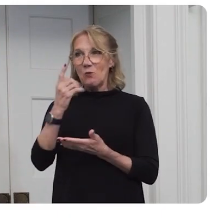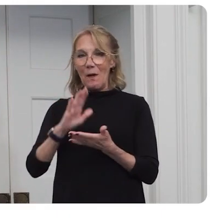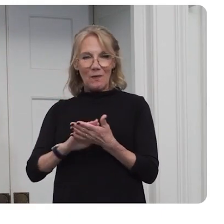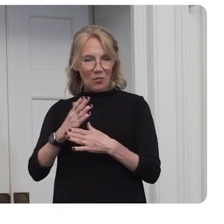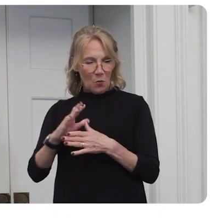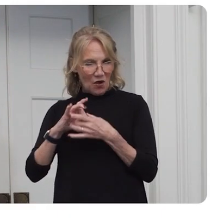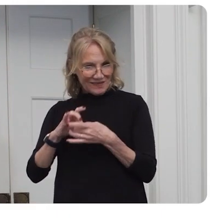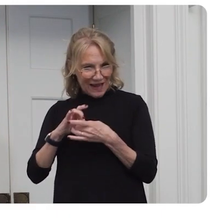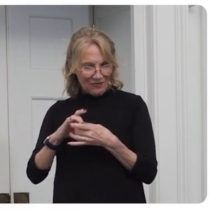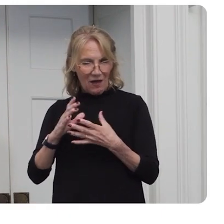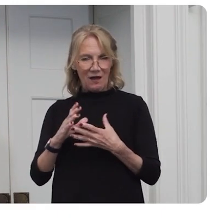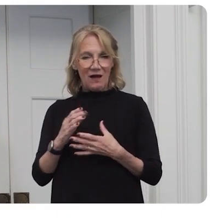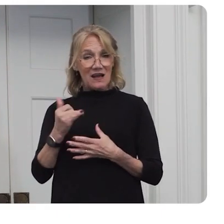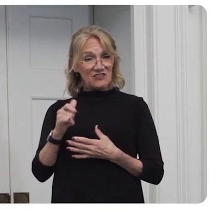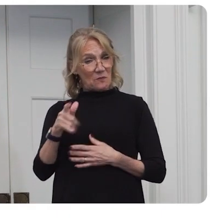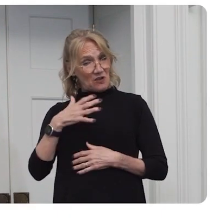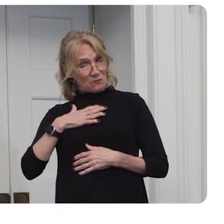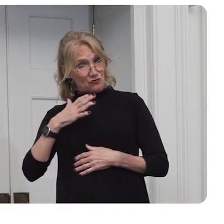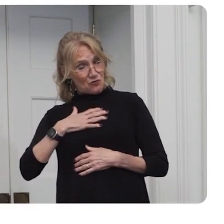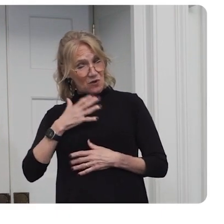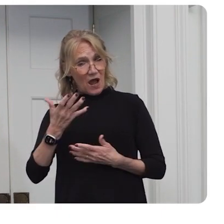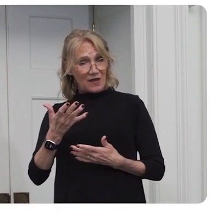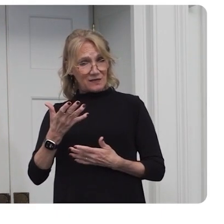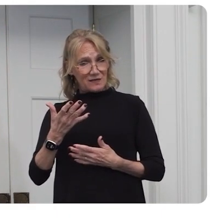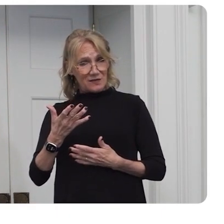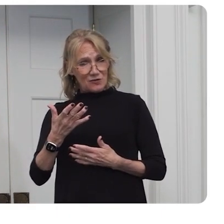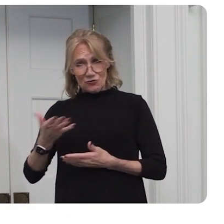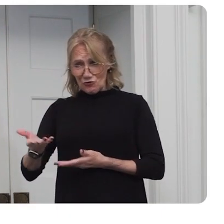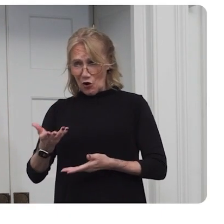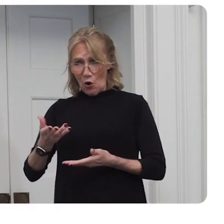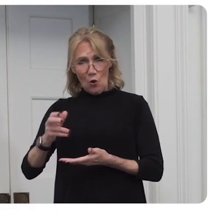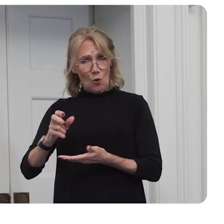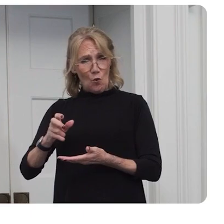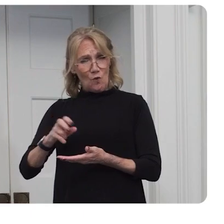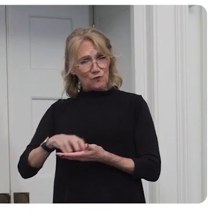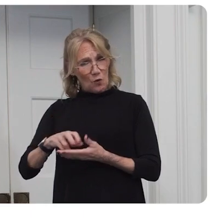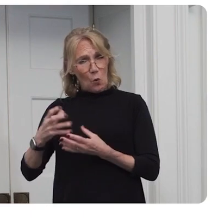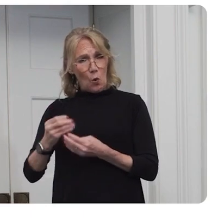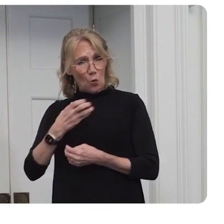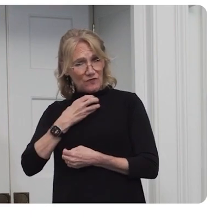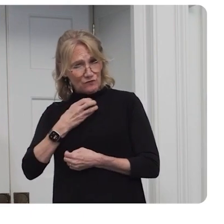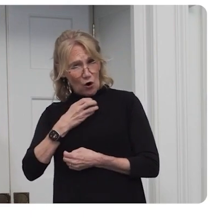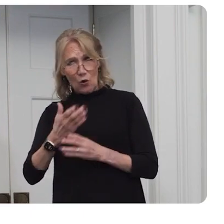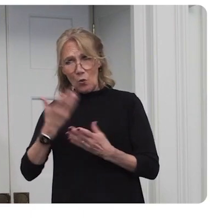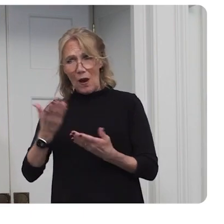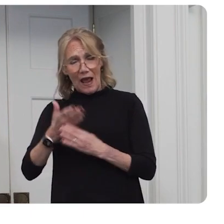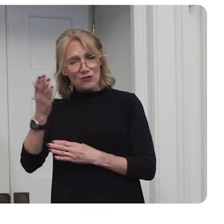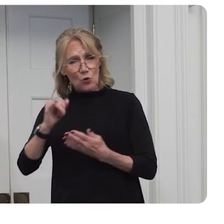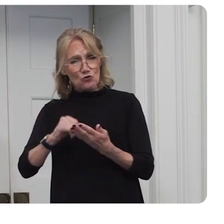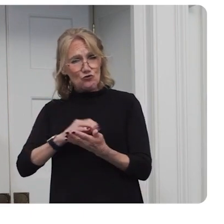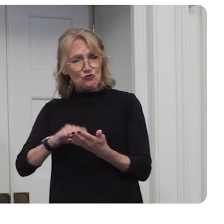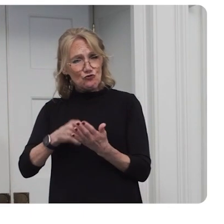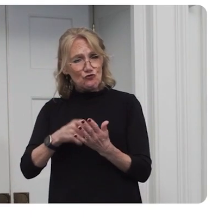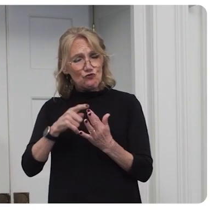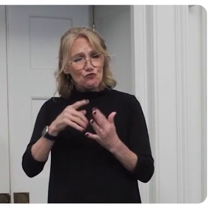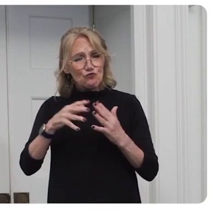And yeah, so sometimes you like to take take the frog for a walk, don't you? Into